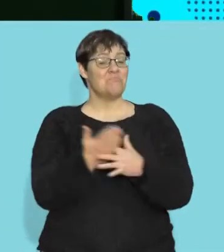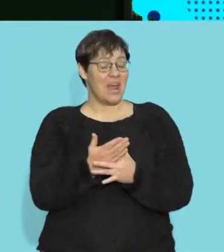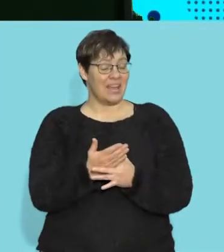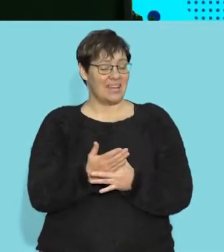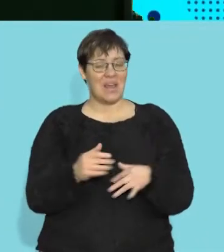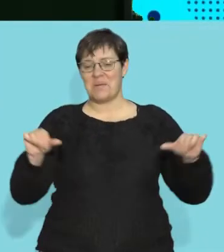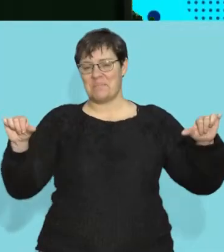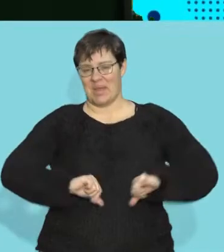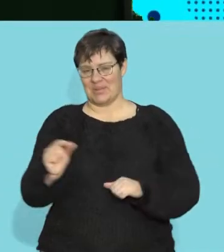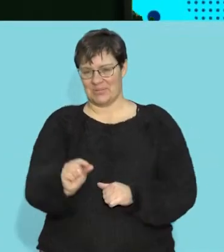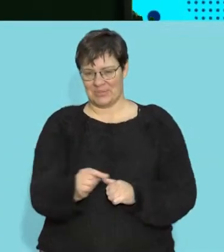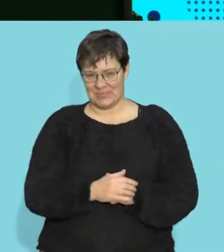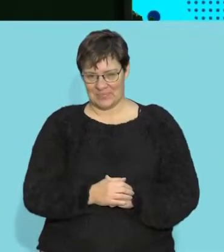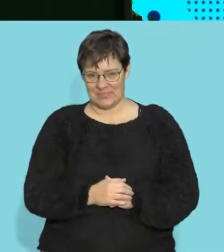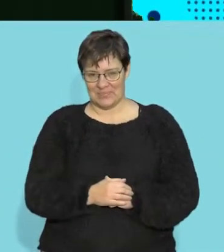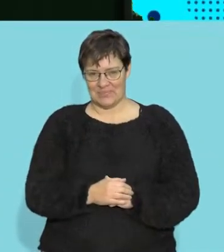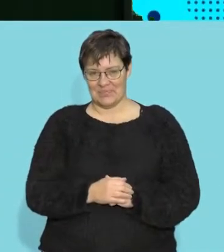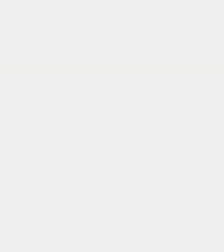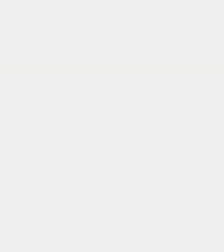take a quick break, and we'll be right back.